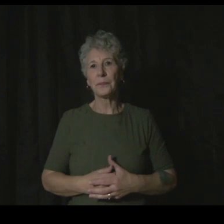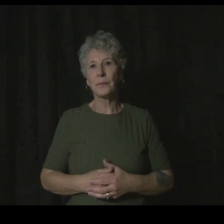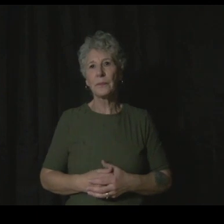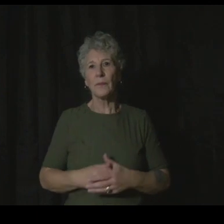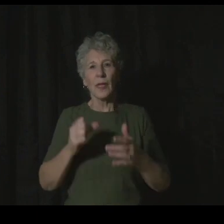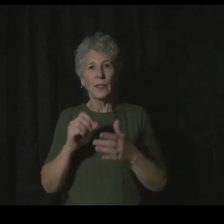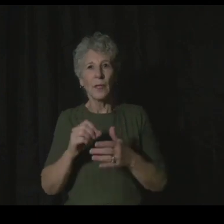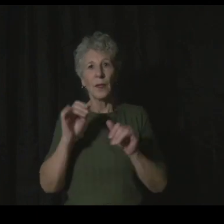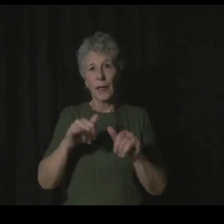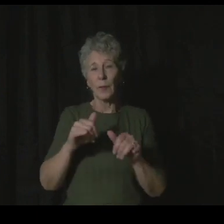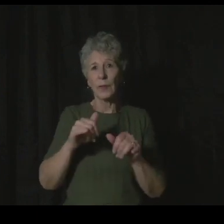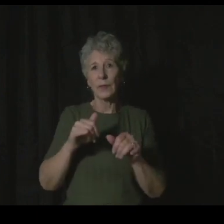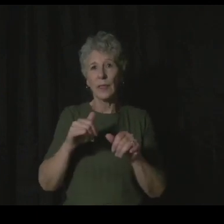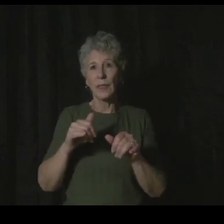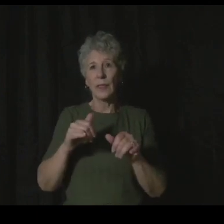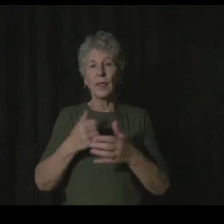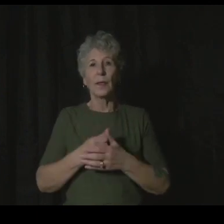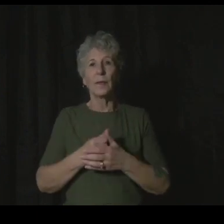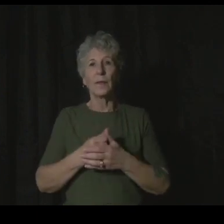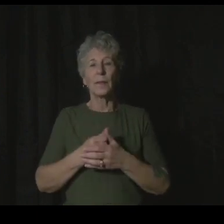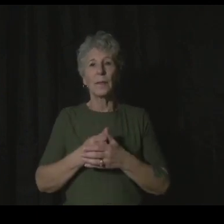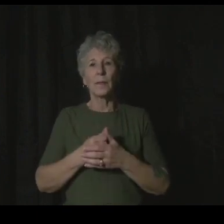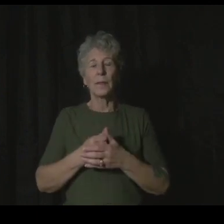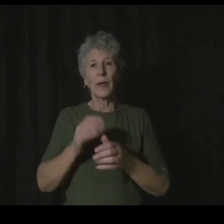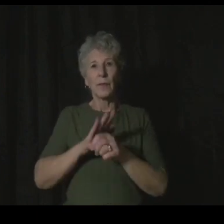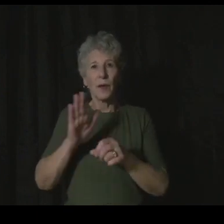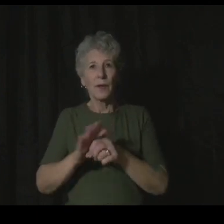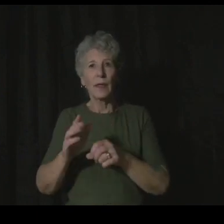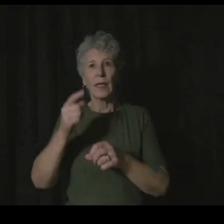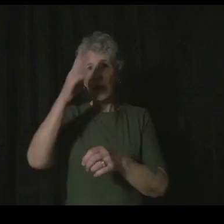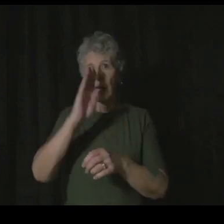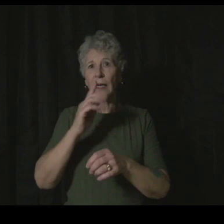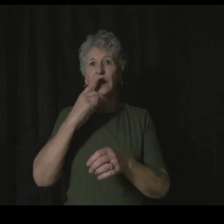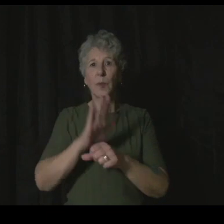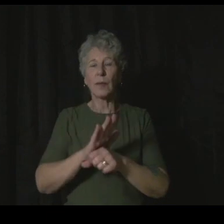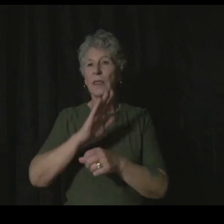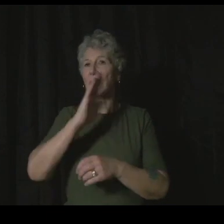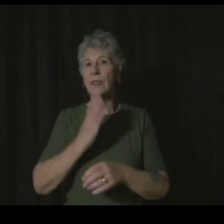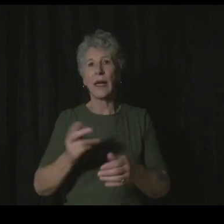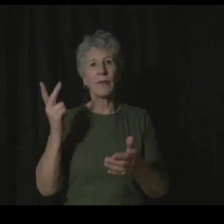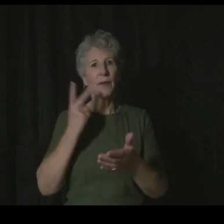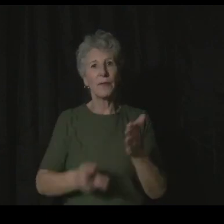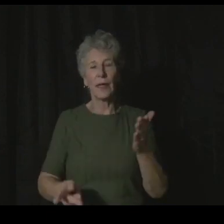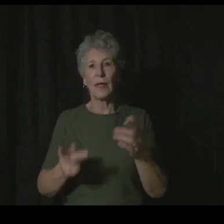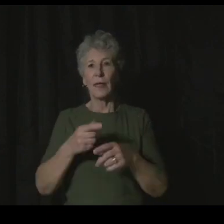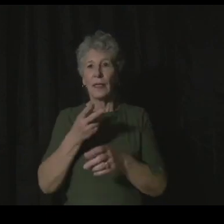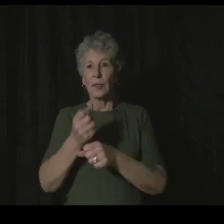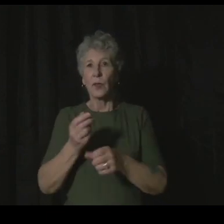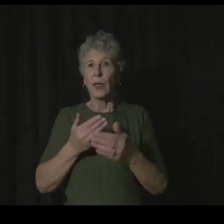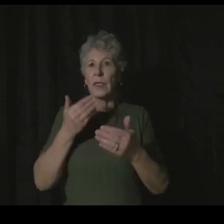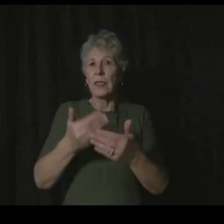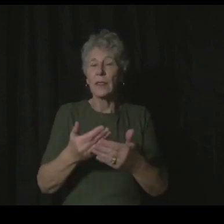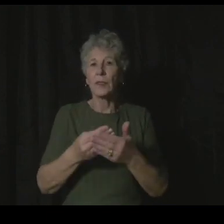So that was fulfilled, literally. God's promises do not fail. And this truth leads us to the